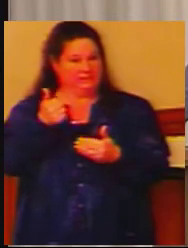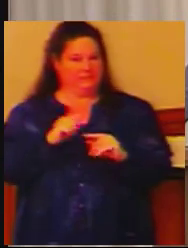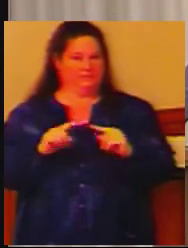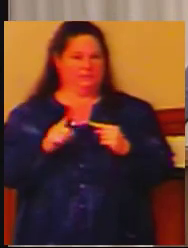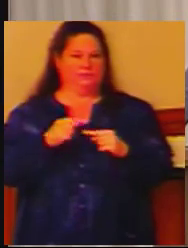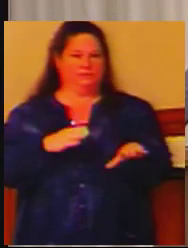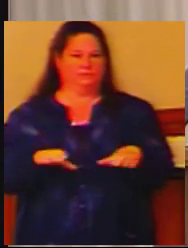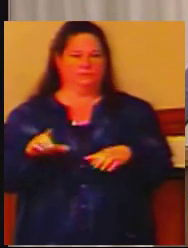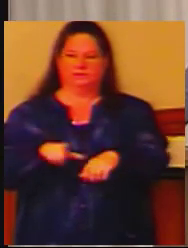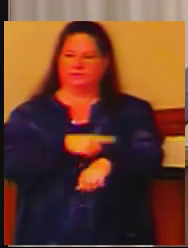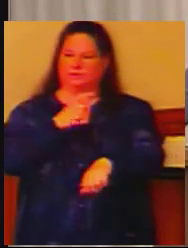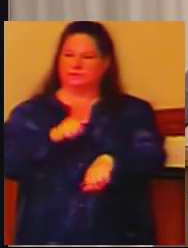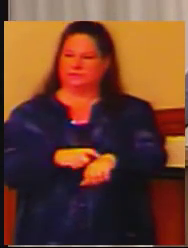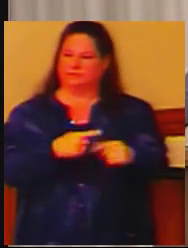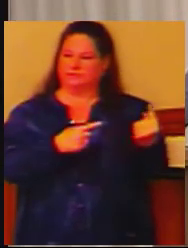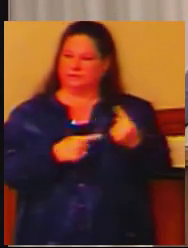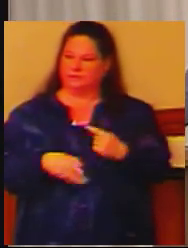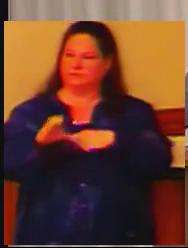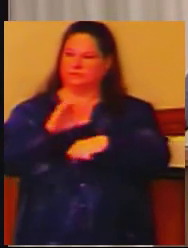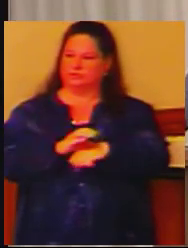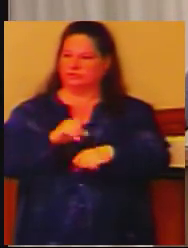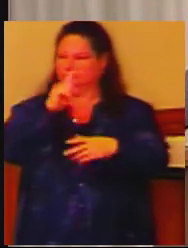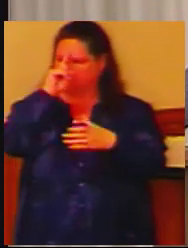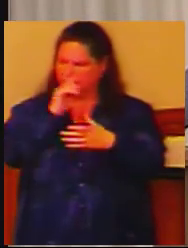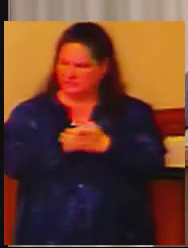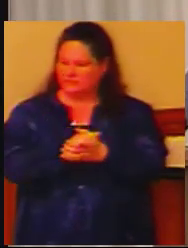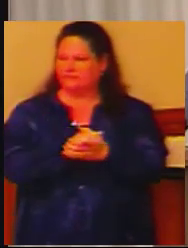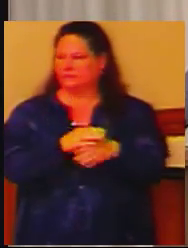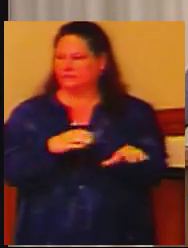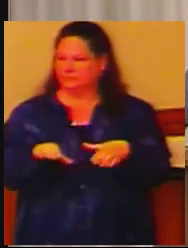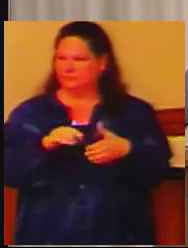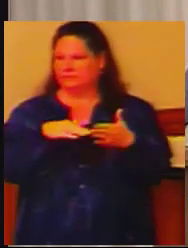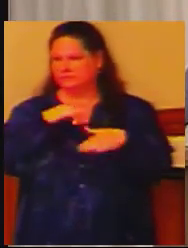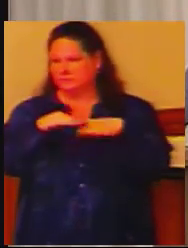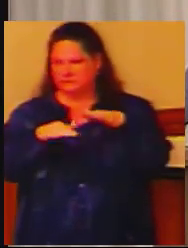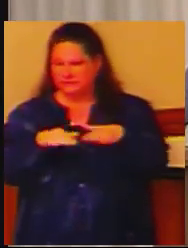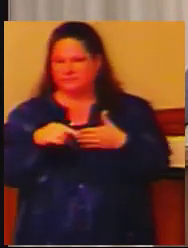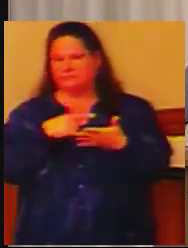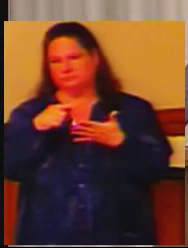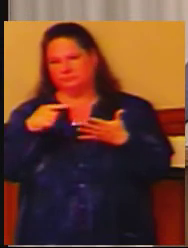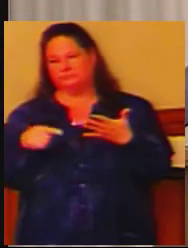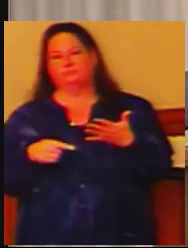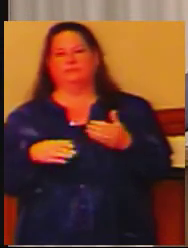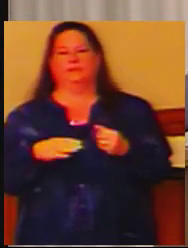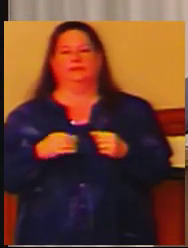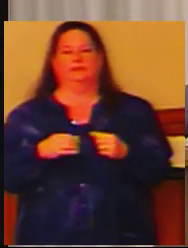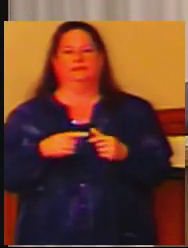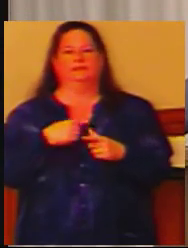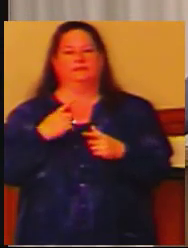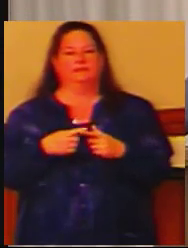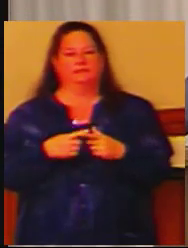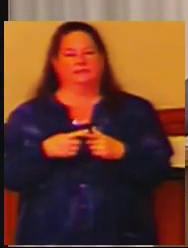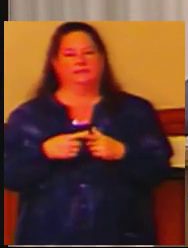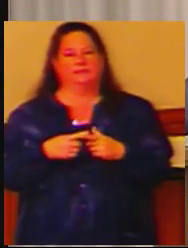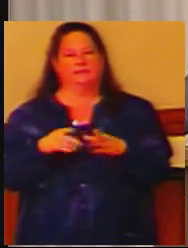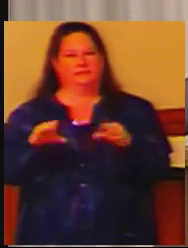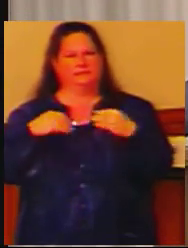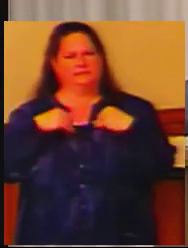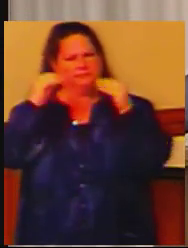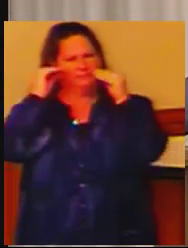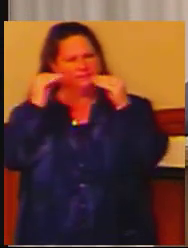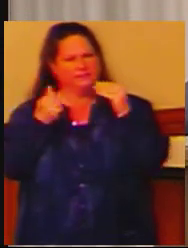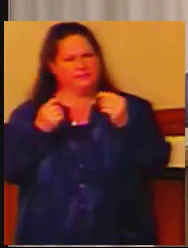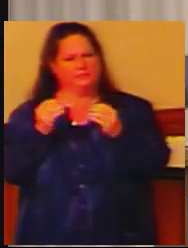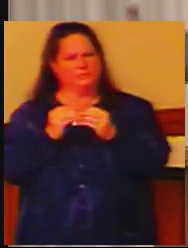while, you know, you've been coming to church, you've been believing, and you're doing the steps and so forth, then teachability is a little bit more